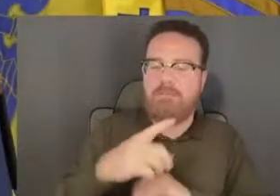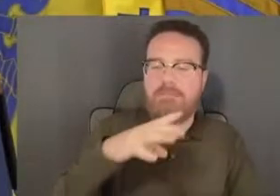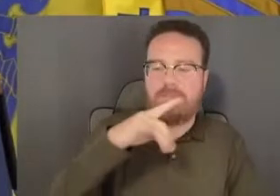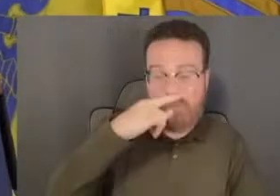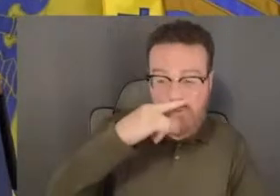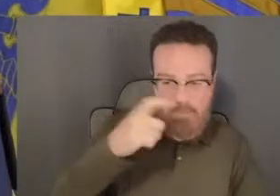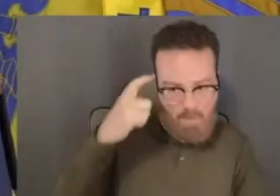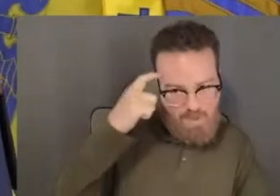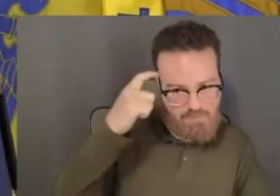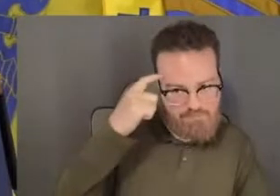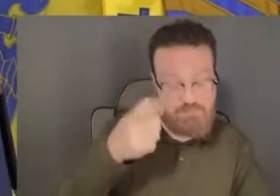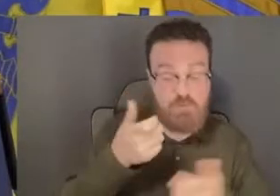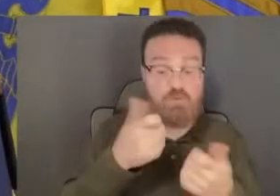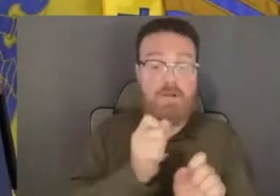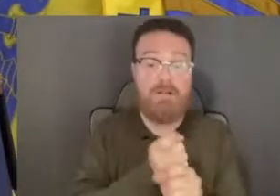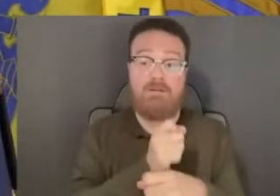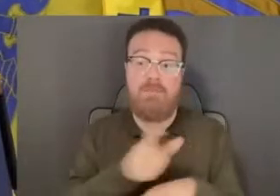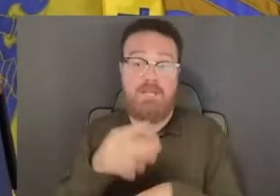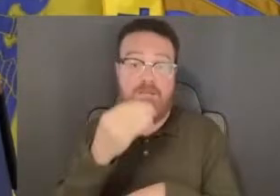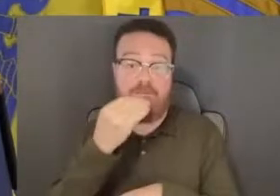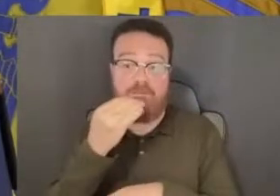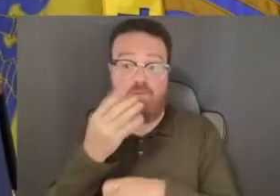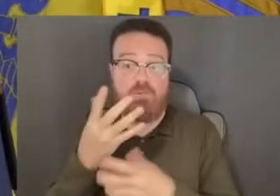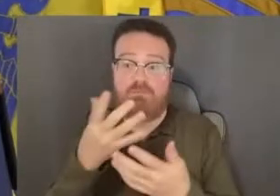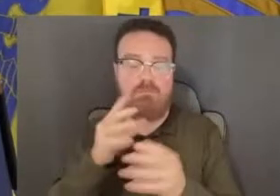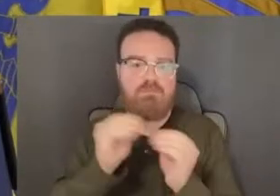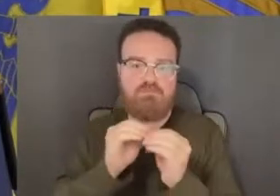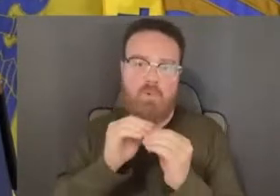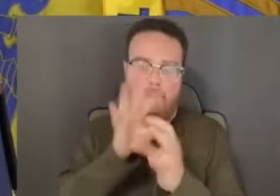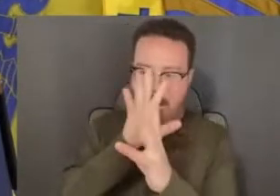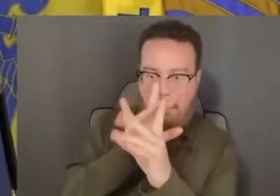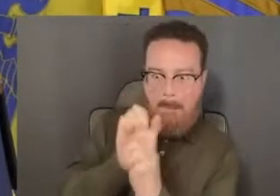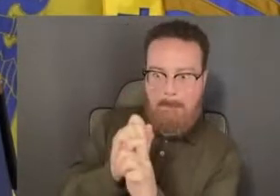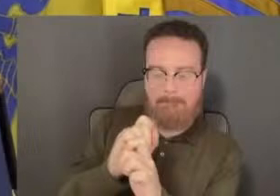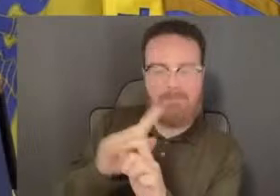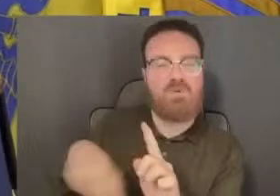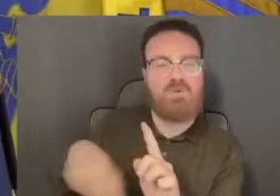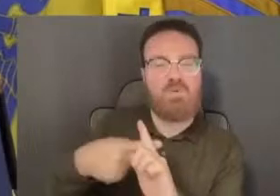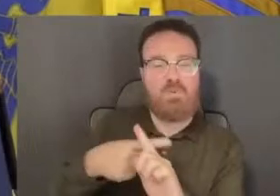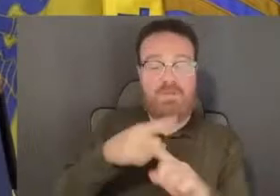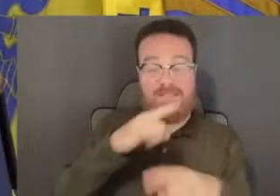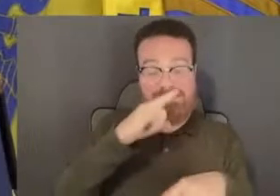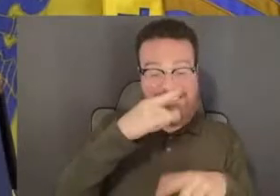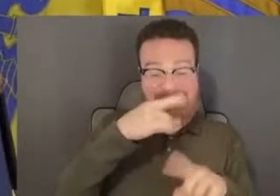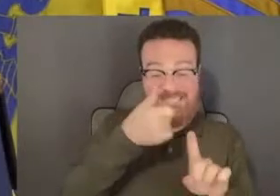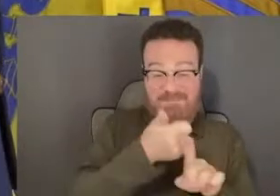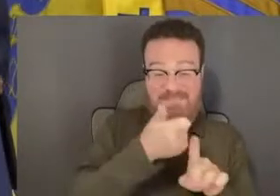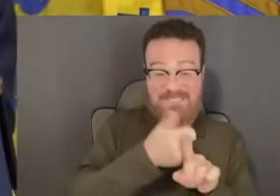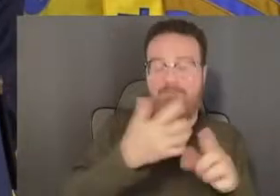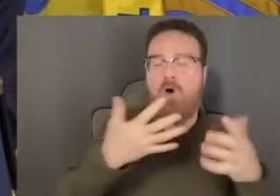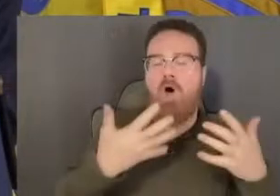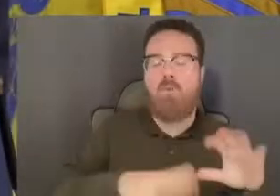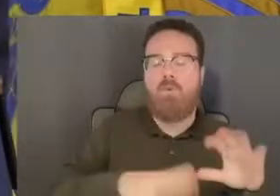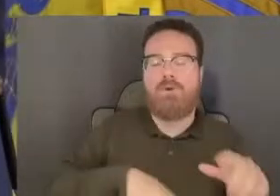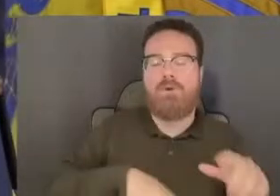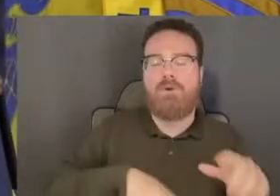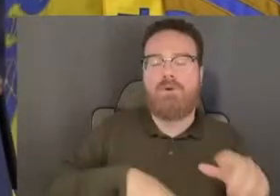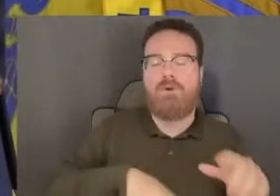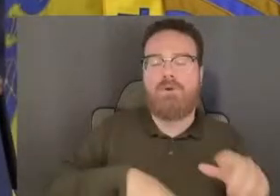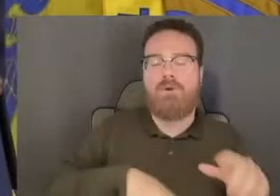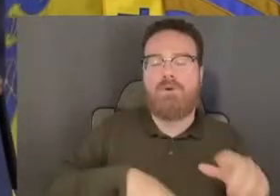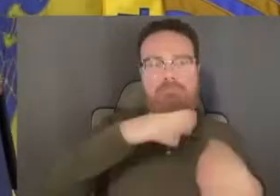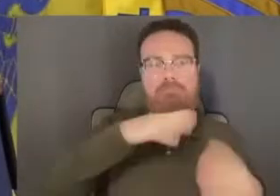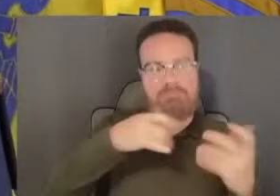even when the child already feels full. These studies have associated food colors directly with obesity